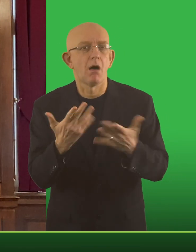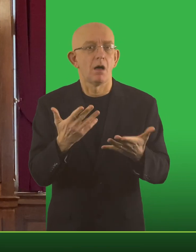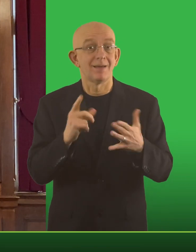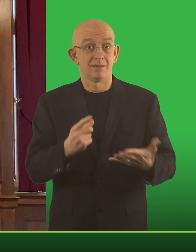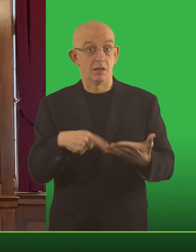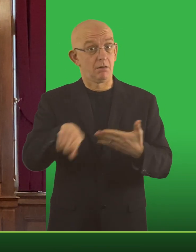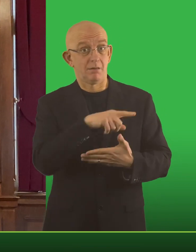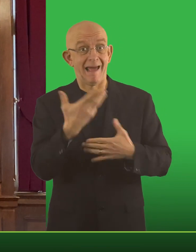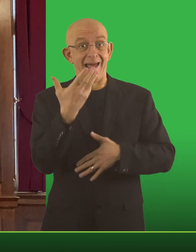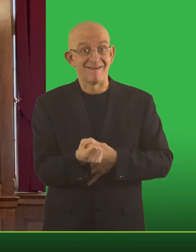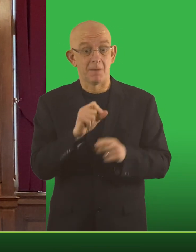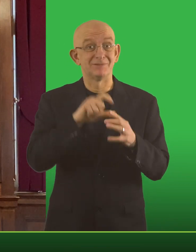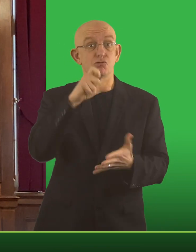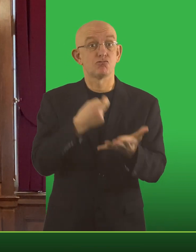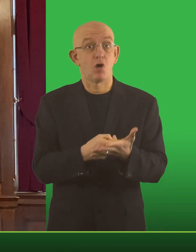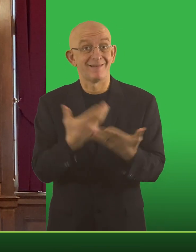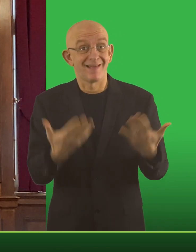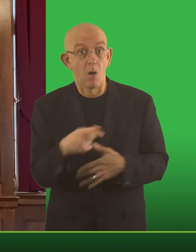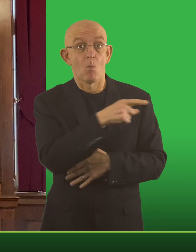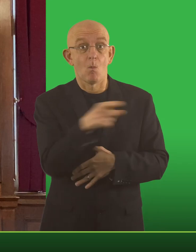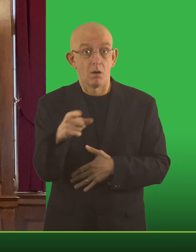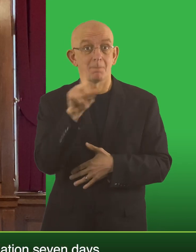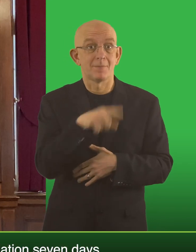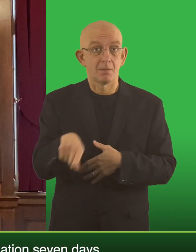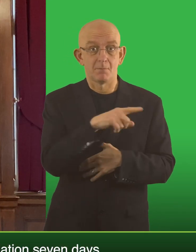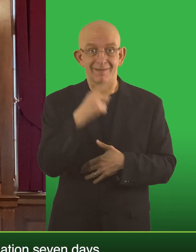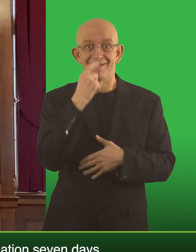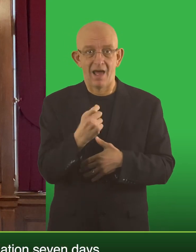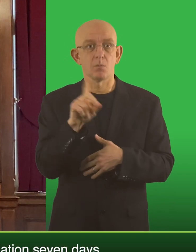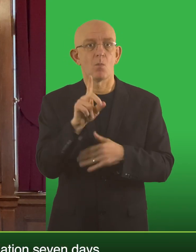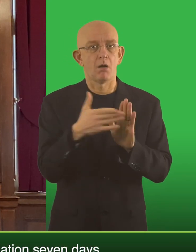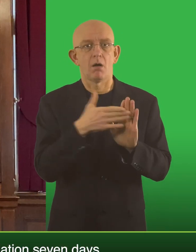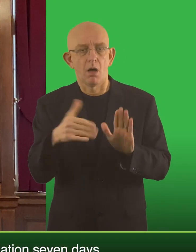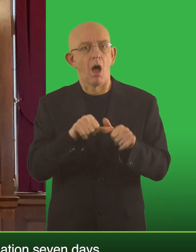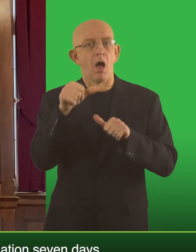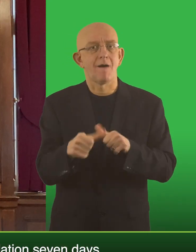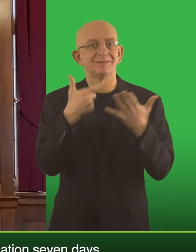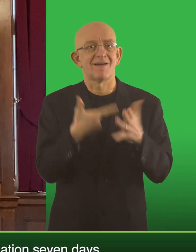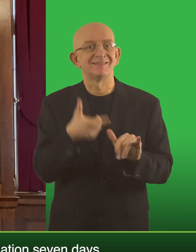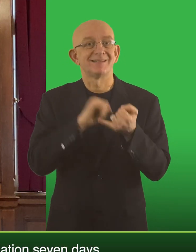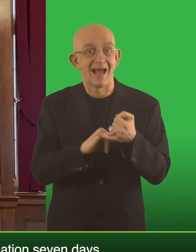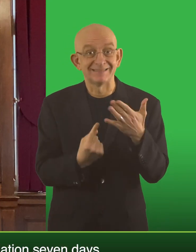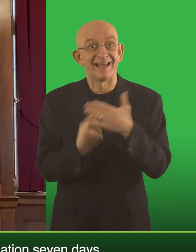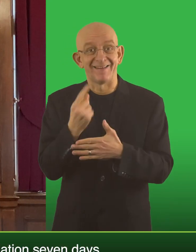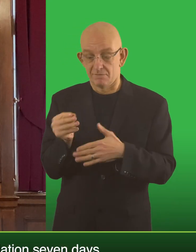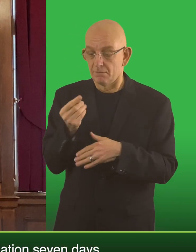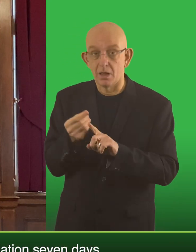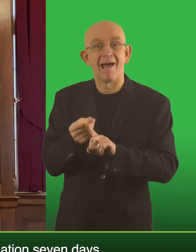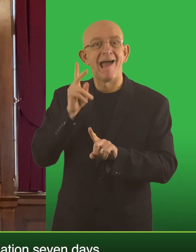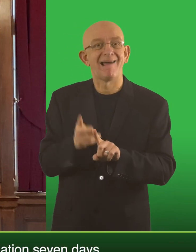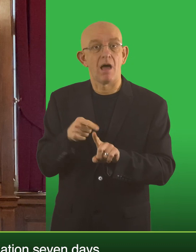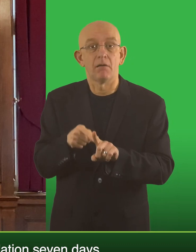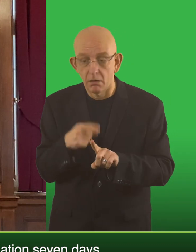as happens now with people who have a positive PCR test. People will be able to leave self-isolation 7 days